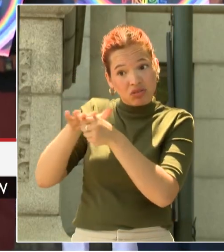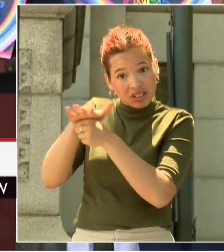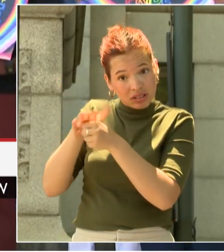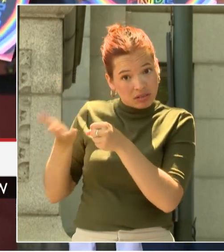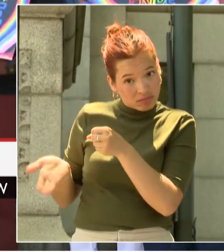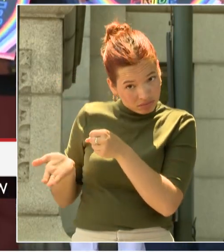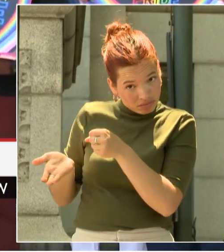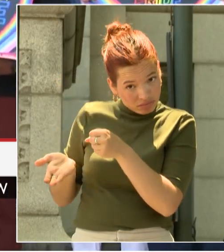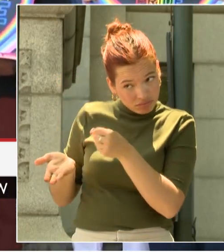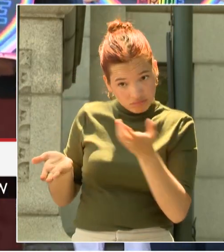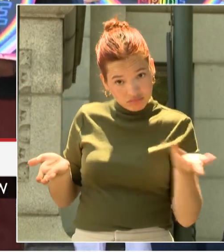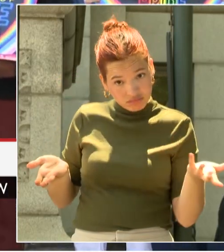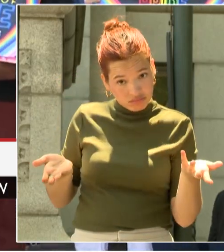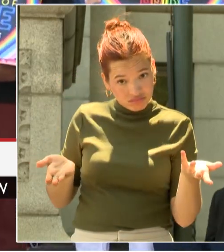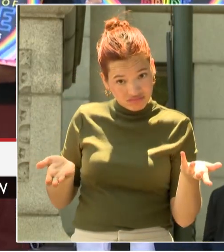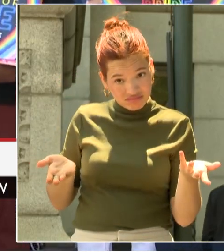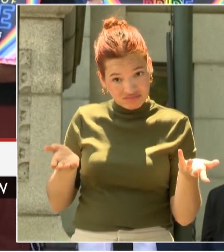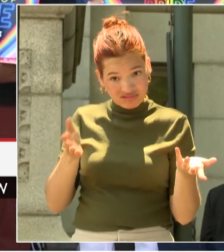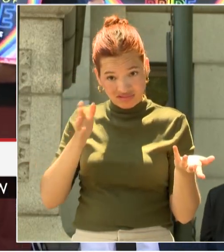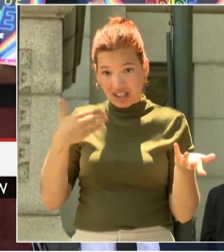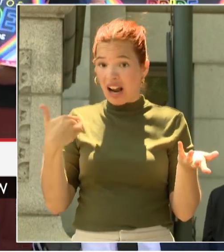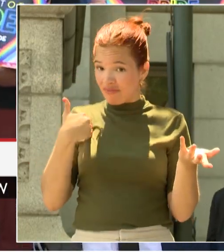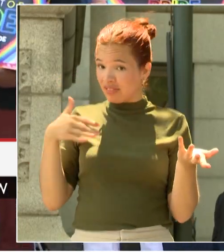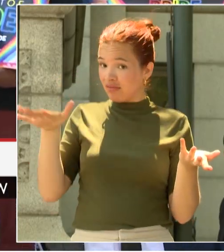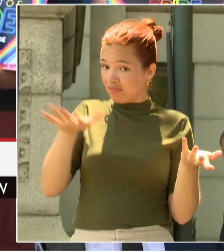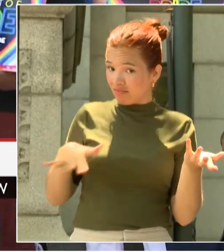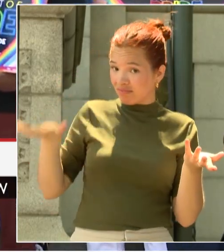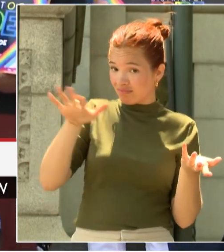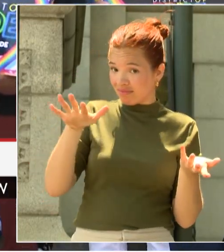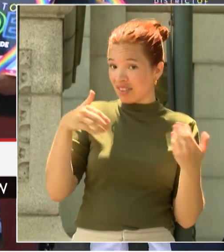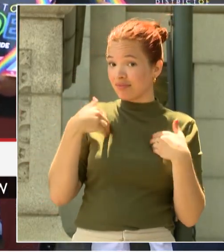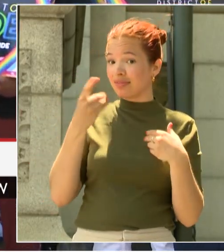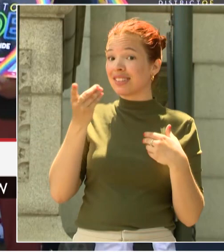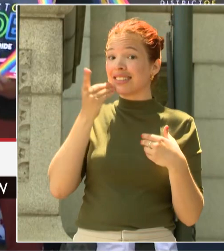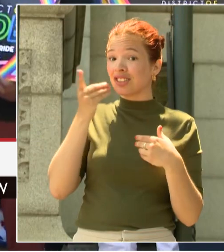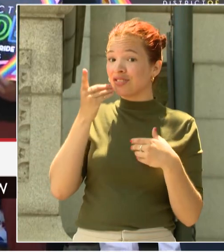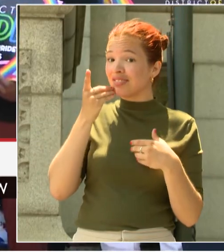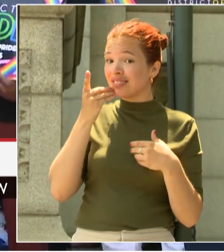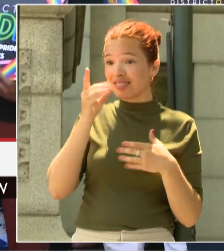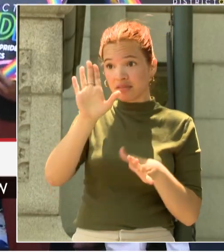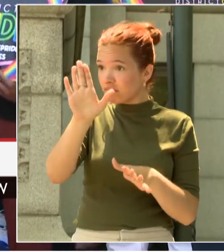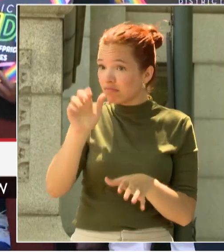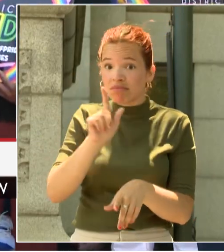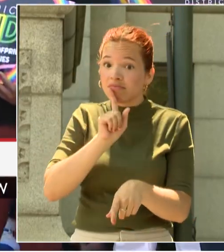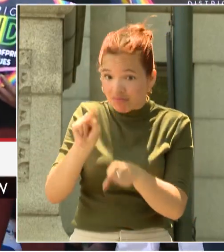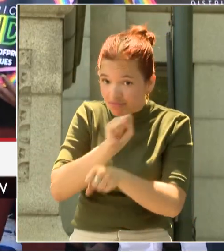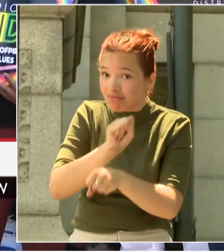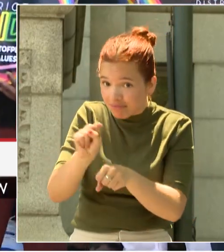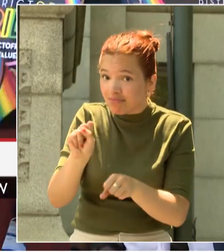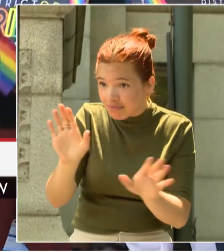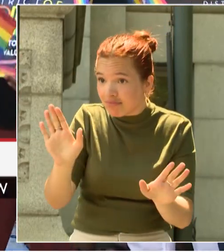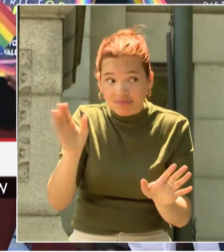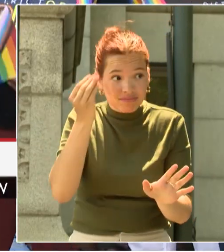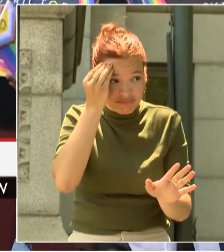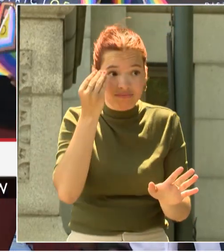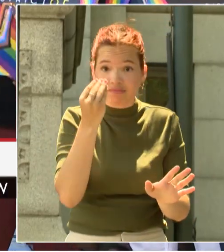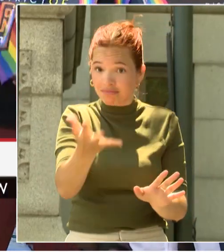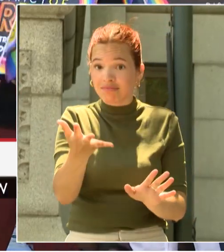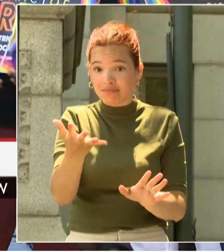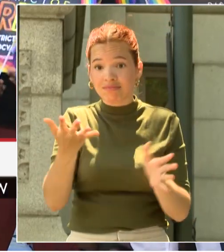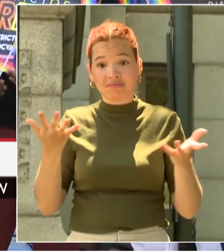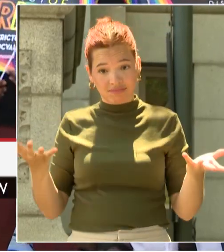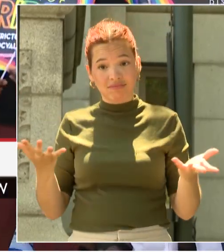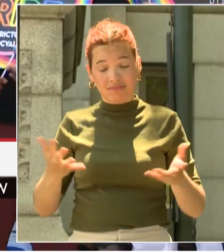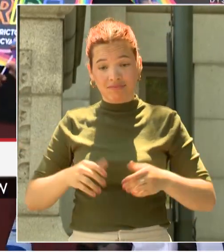I think we have some space for them. And I'm not kidding. So we know that